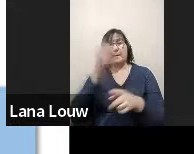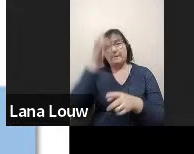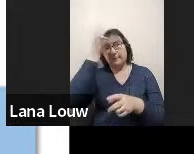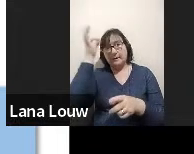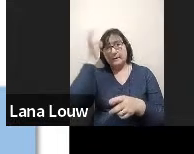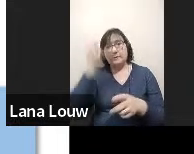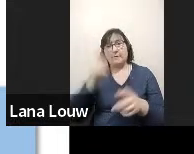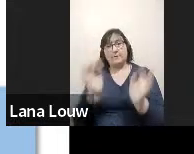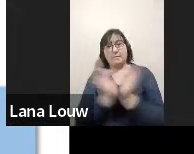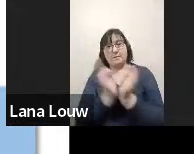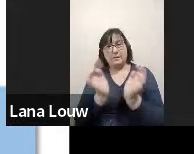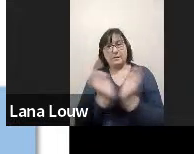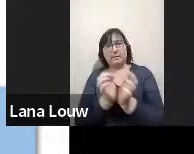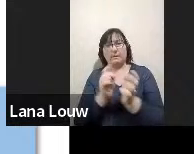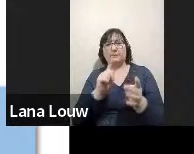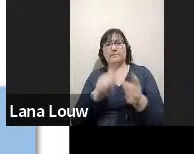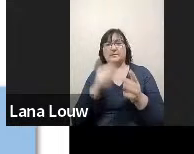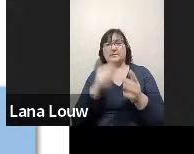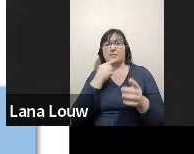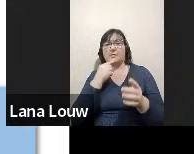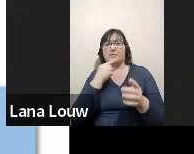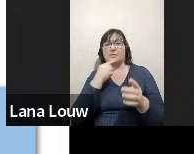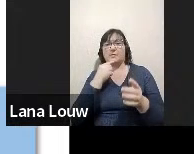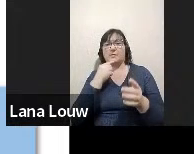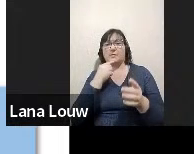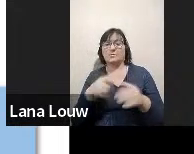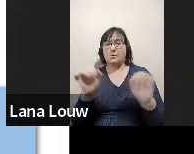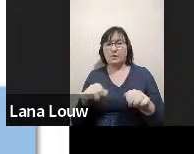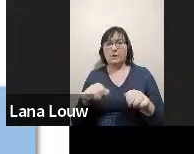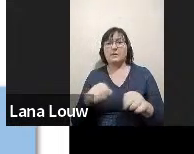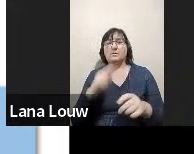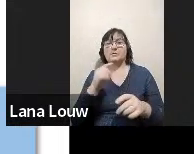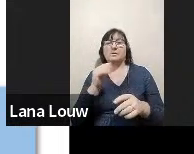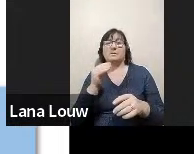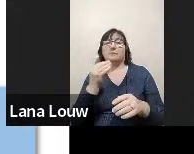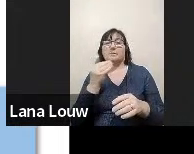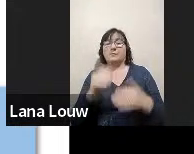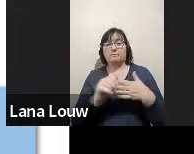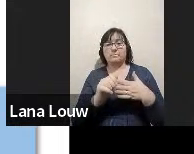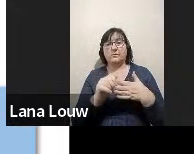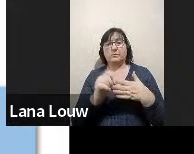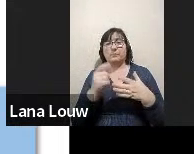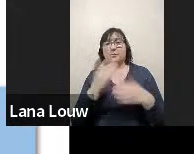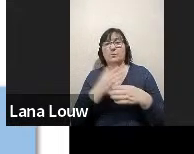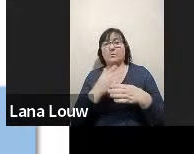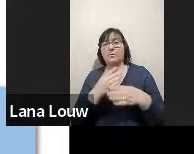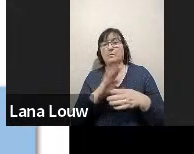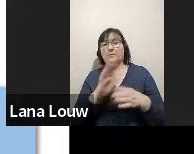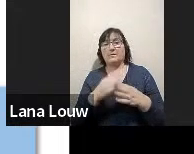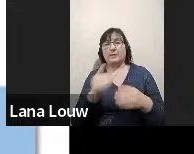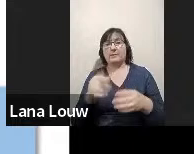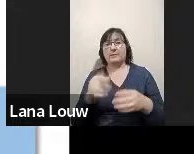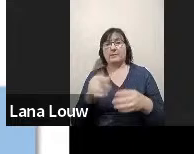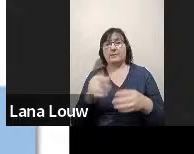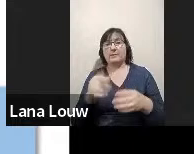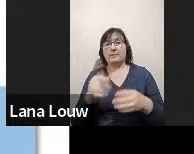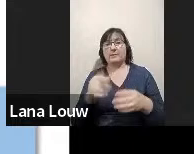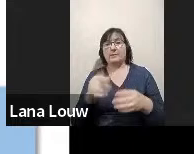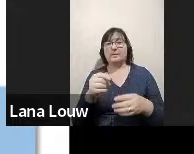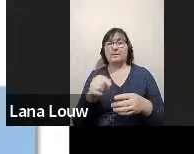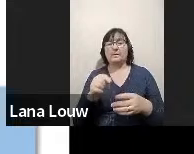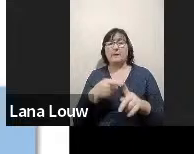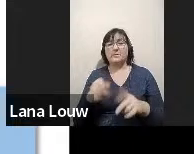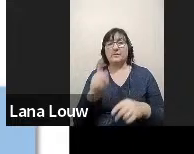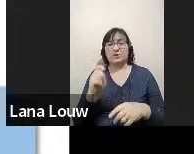act on behalf of the trust. In a partnership or joint venture, okay, we will want the